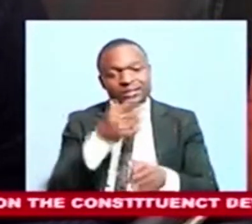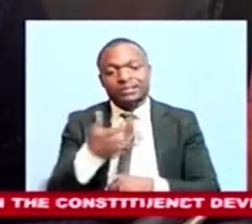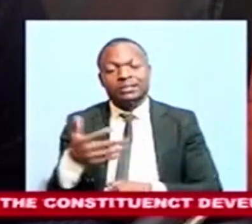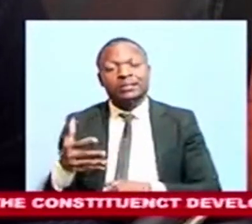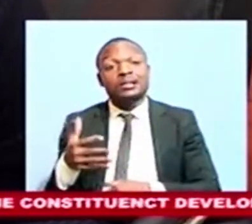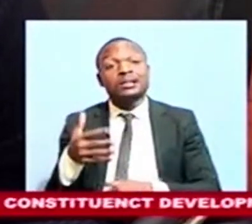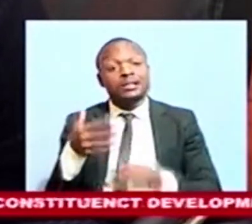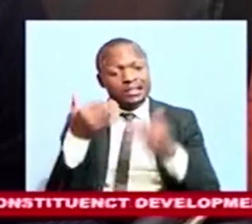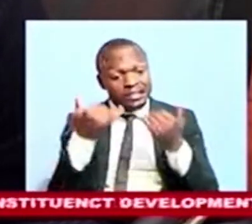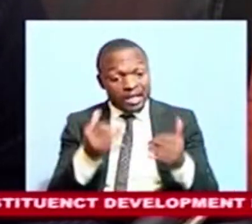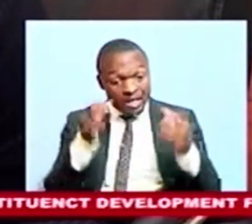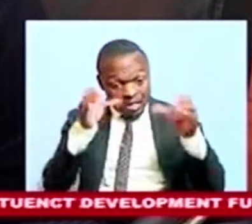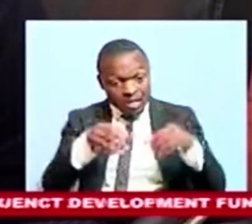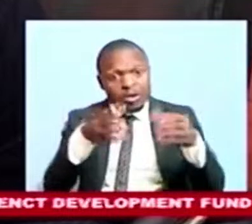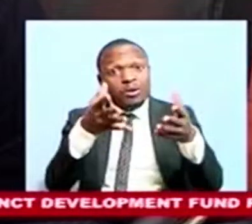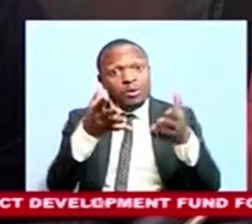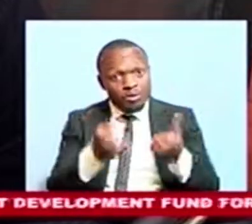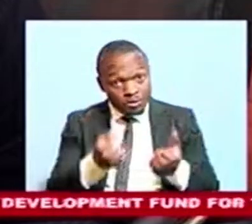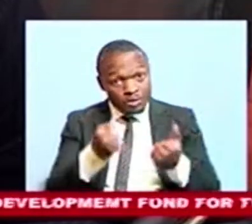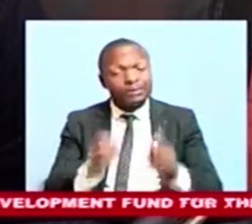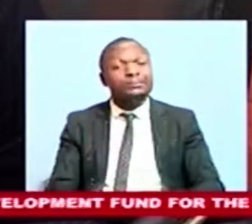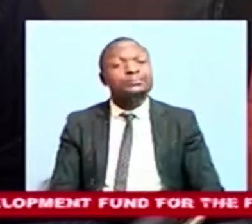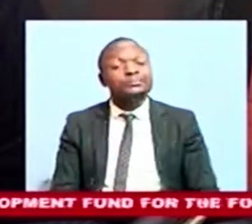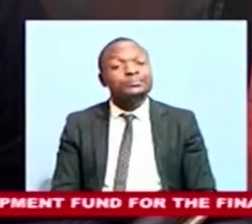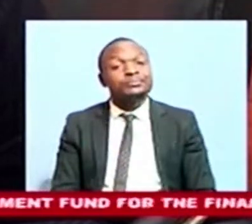think this committee, Chair, would want to